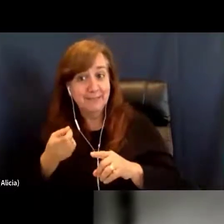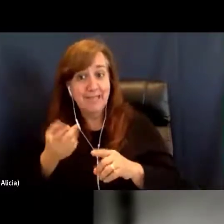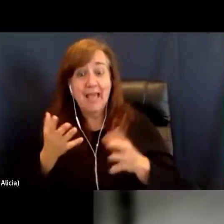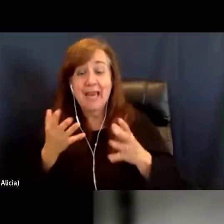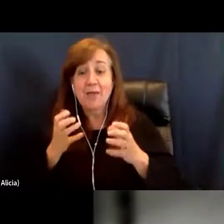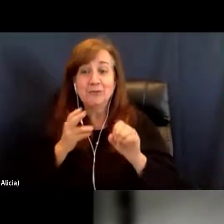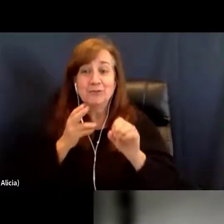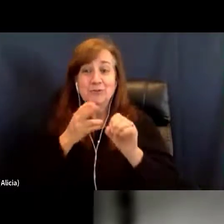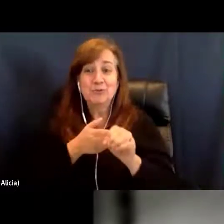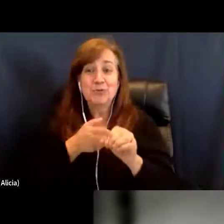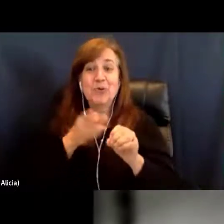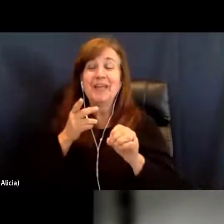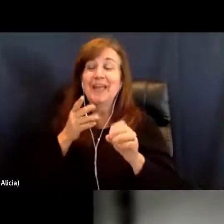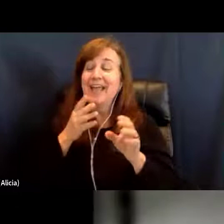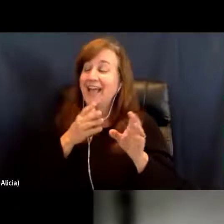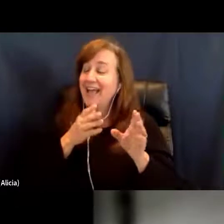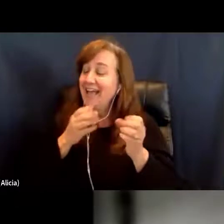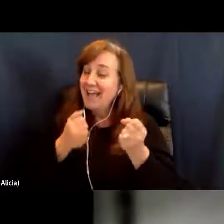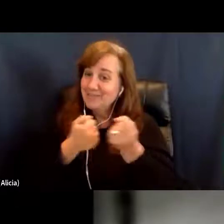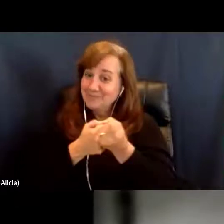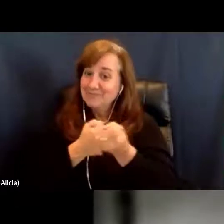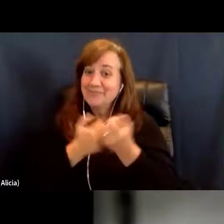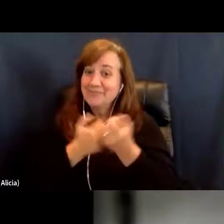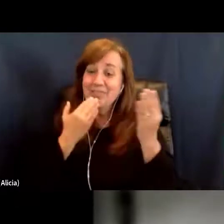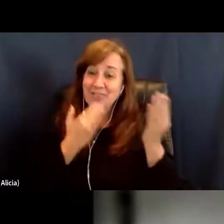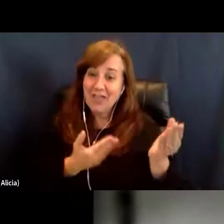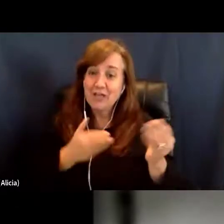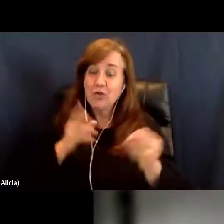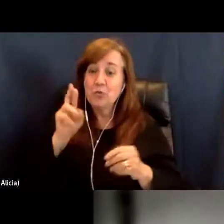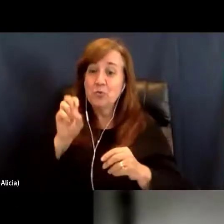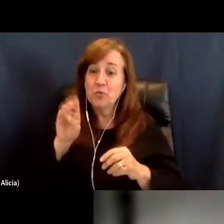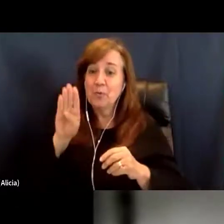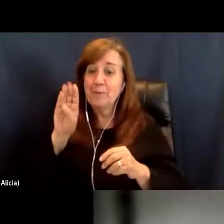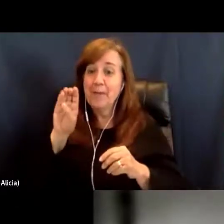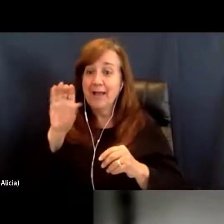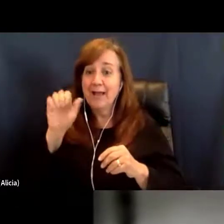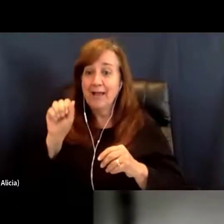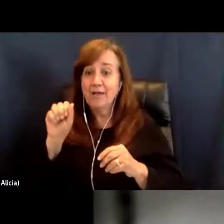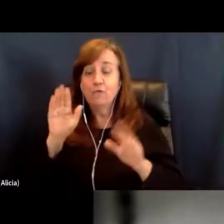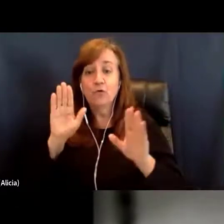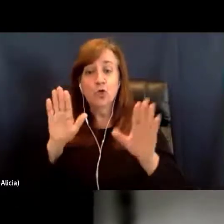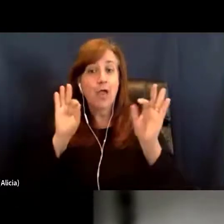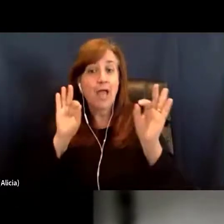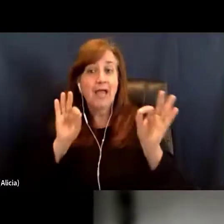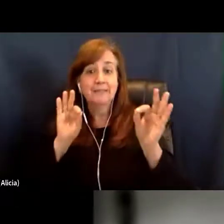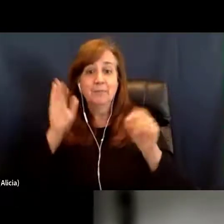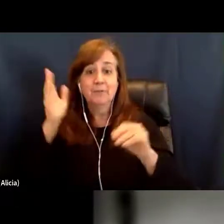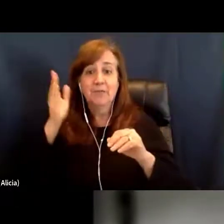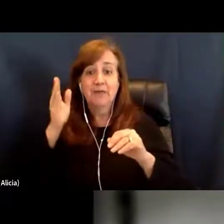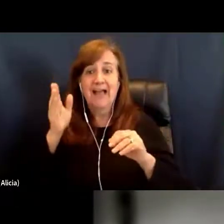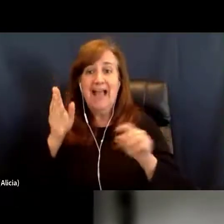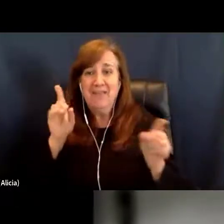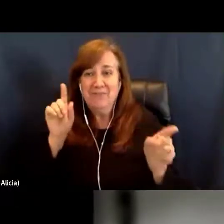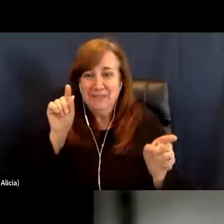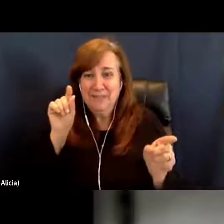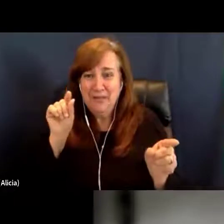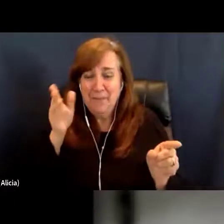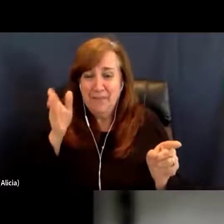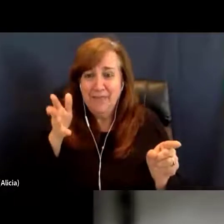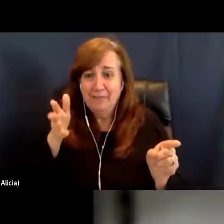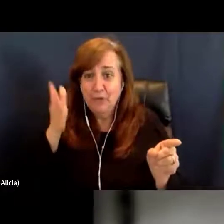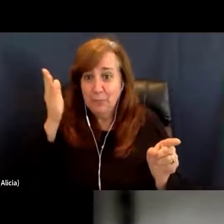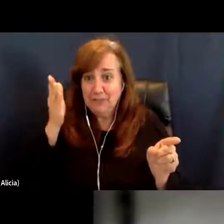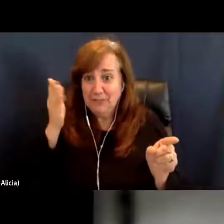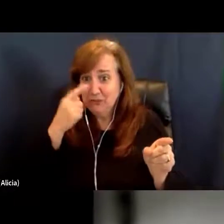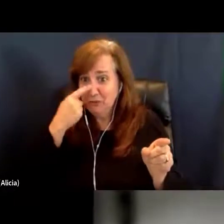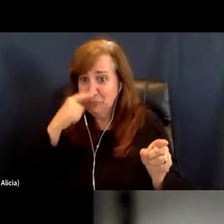this person and say thank you, Rebecca, so much for your excellent presentation. This was very informative. I do have a little bit left of the presentation, actually. Do you mind if I